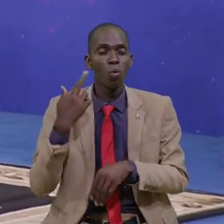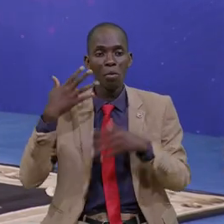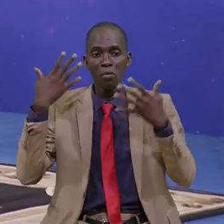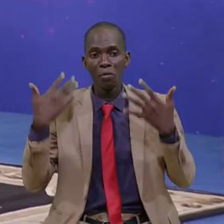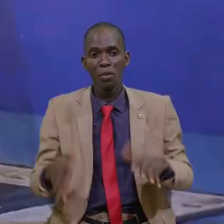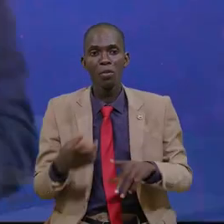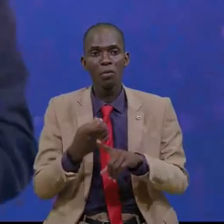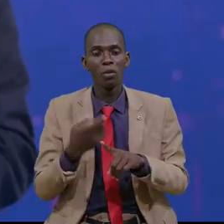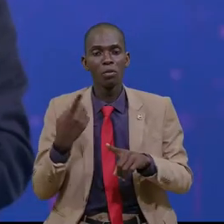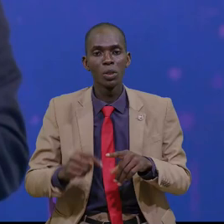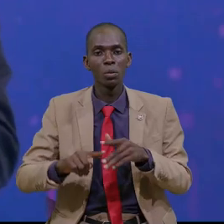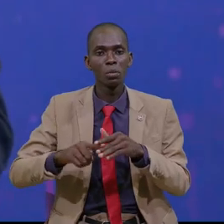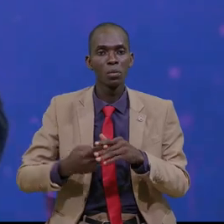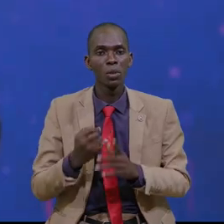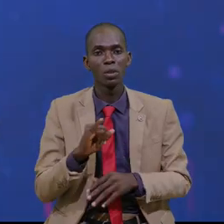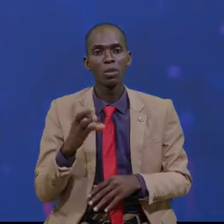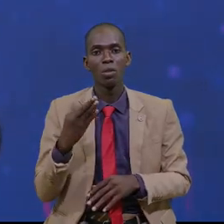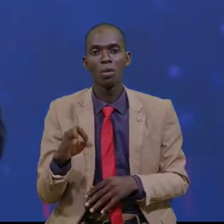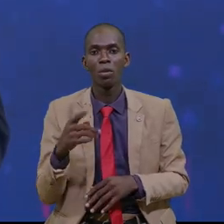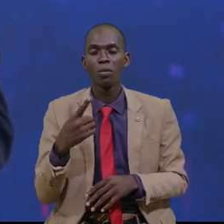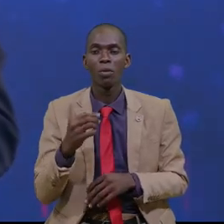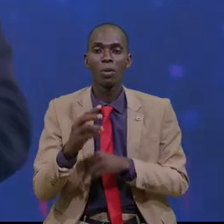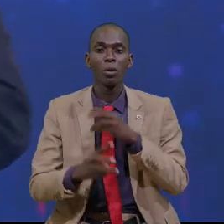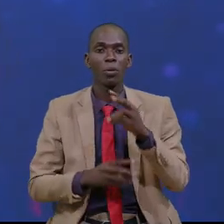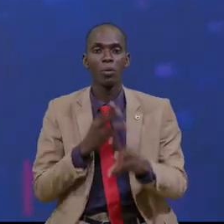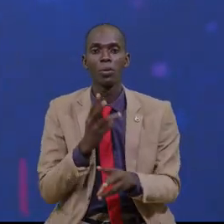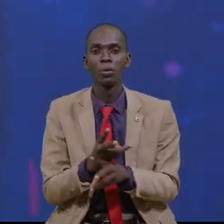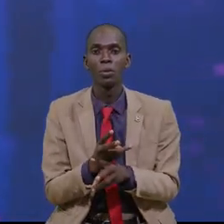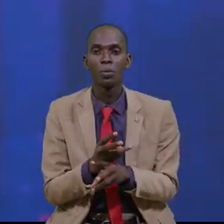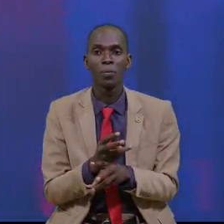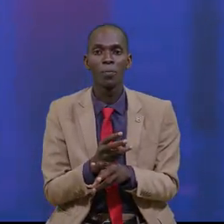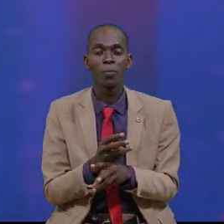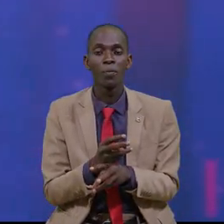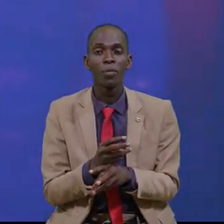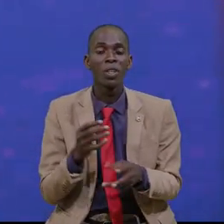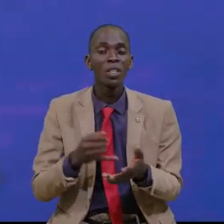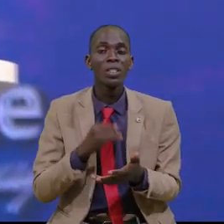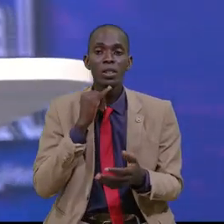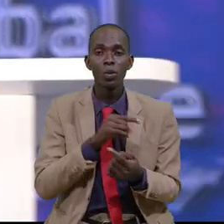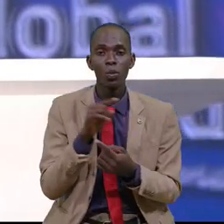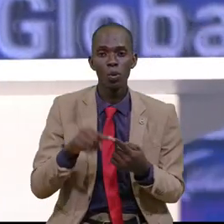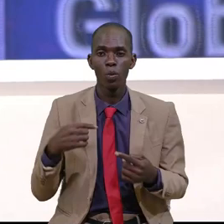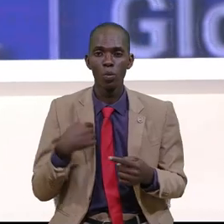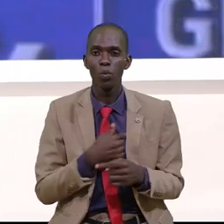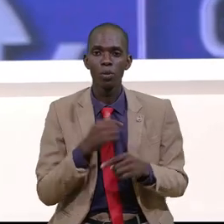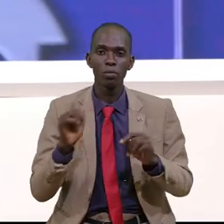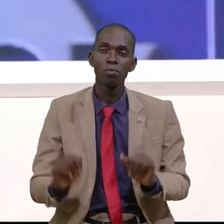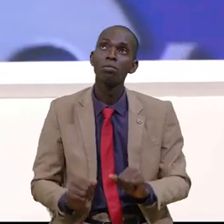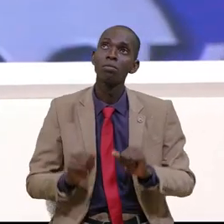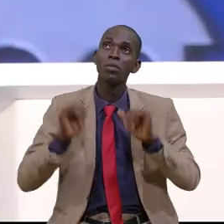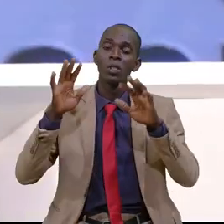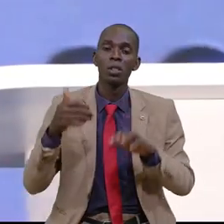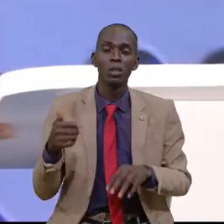from the foundation of the world. It's when we give ourselves to what we're hearing,